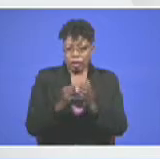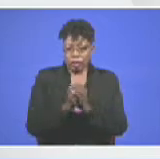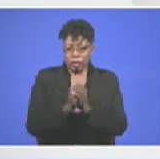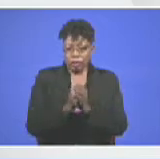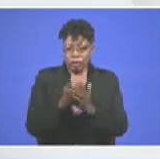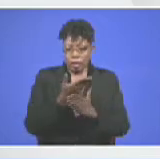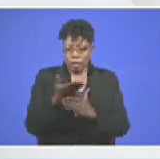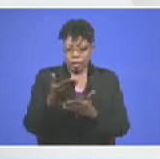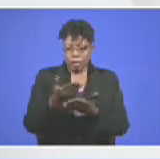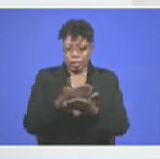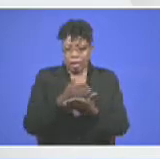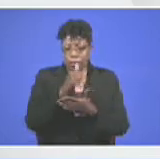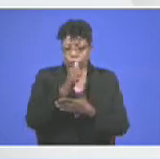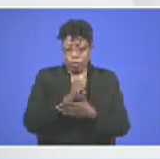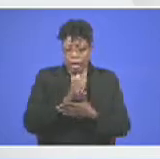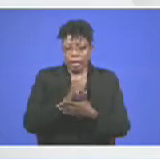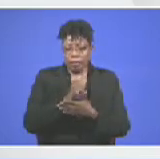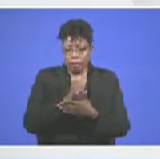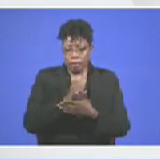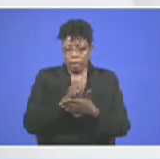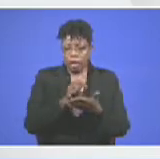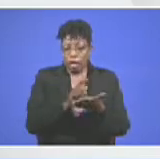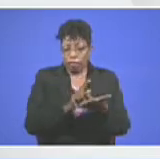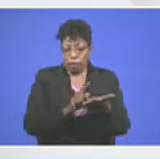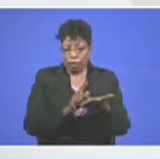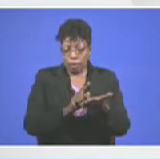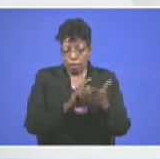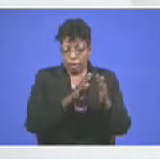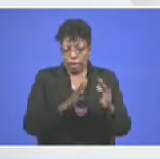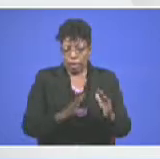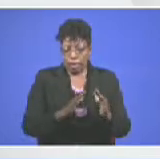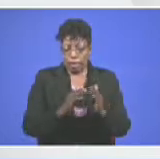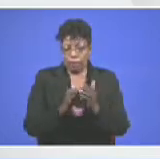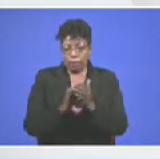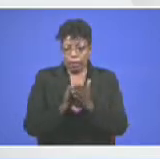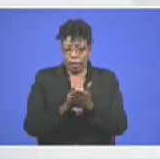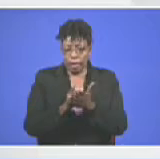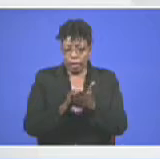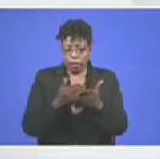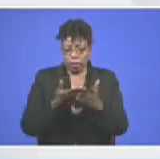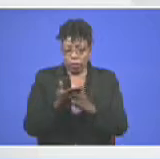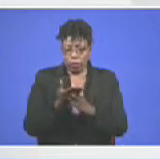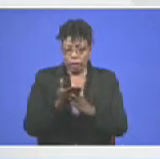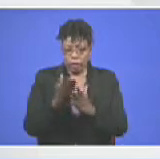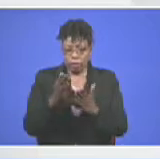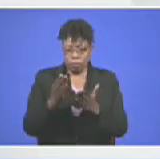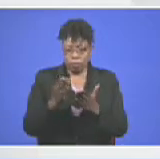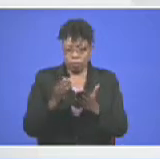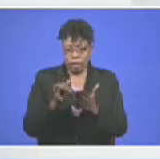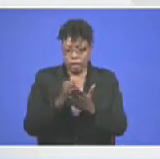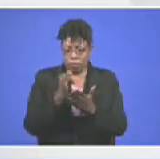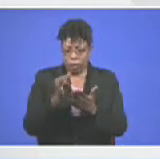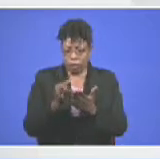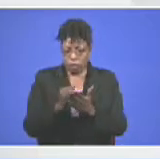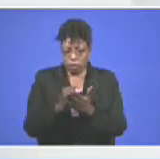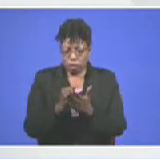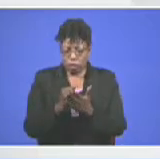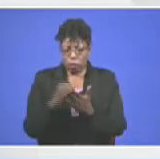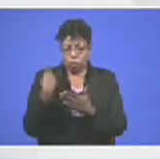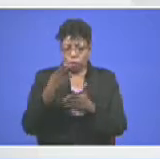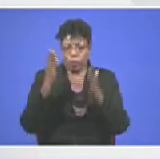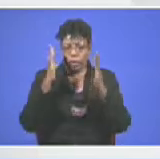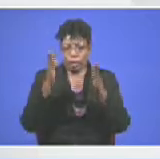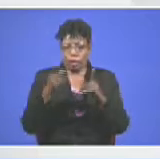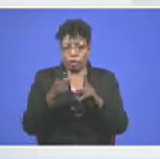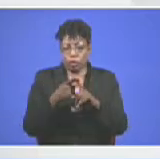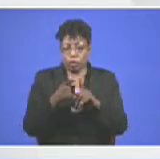there are some private pharmacies who, in the course of their inspection, we would pay attention to whether or